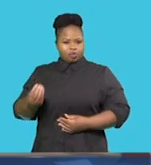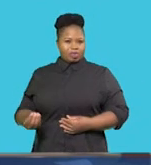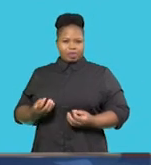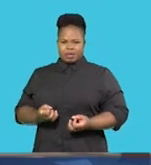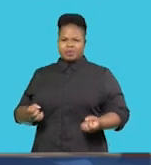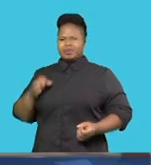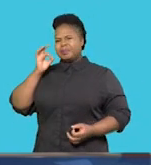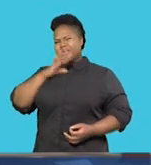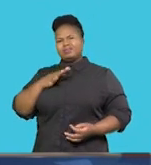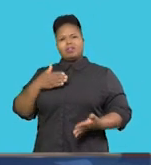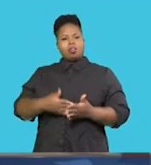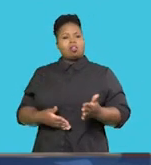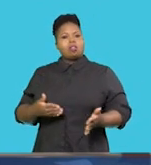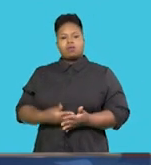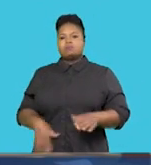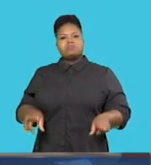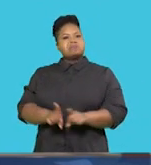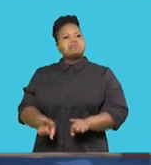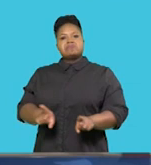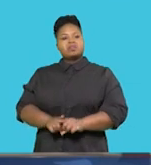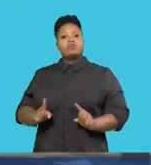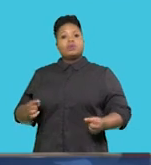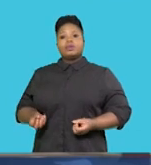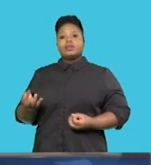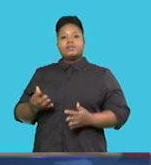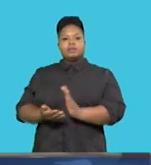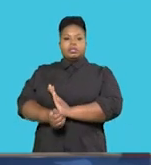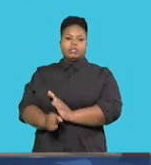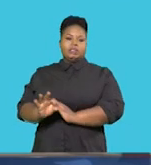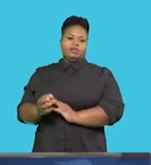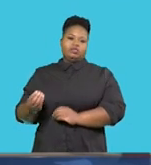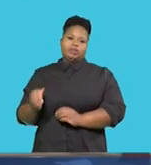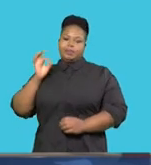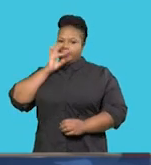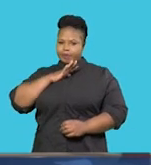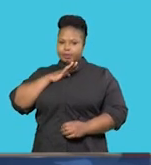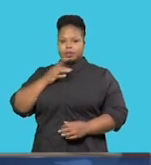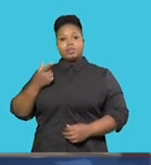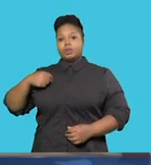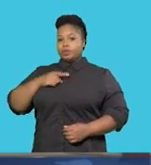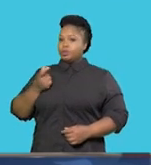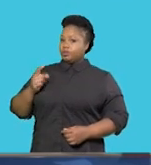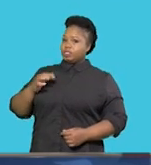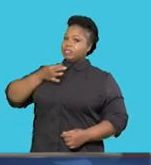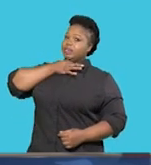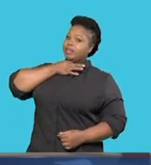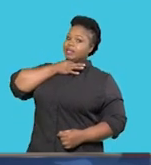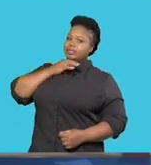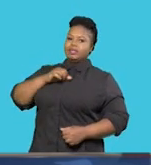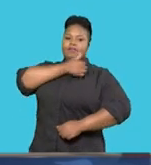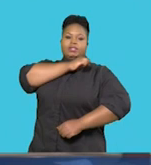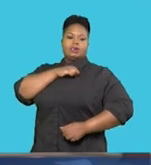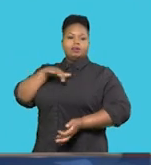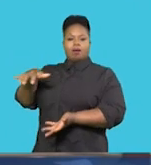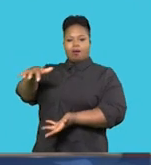bit of a redundant medium. You can't give them the skill without the kit. So what we do in England, we gather together first aid